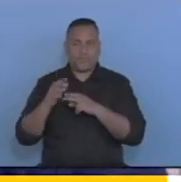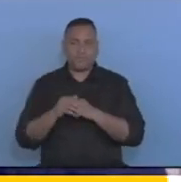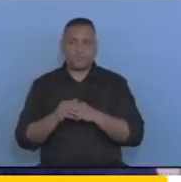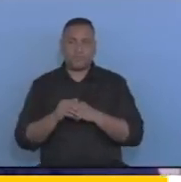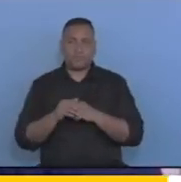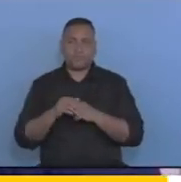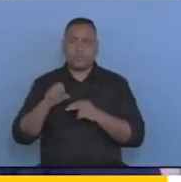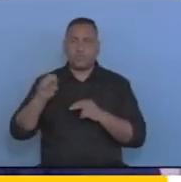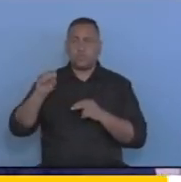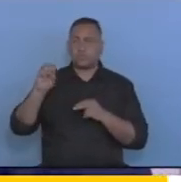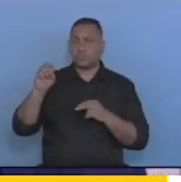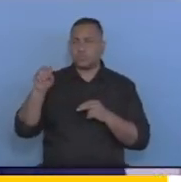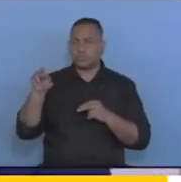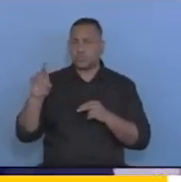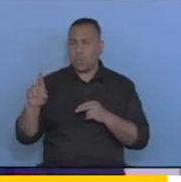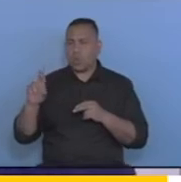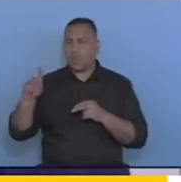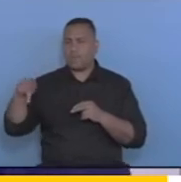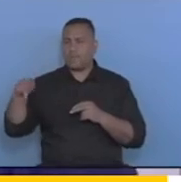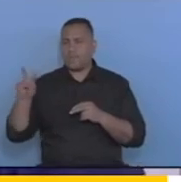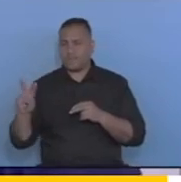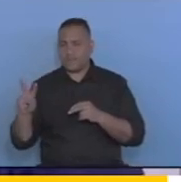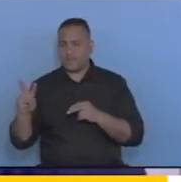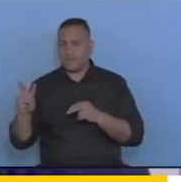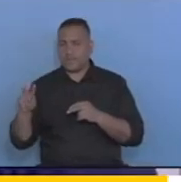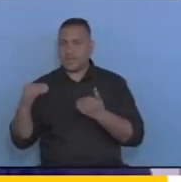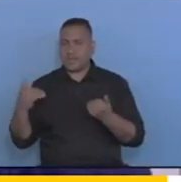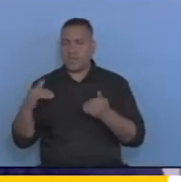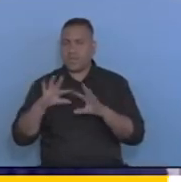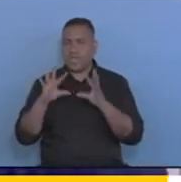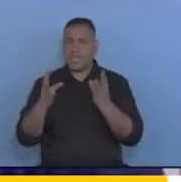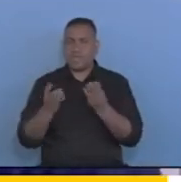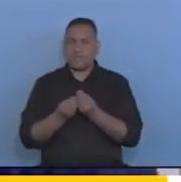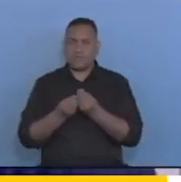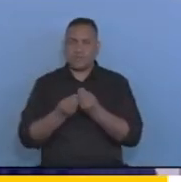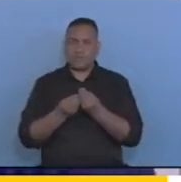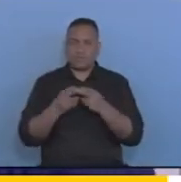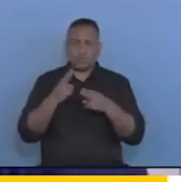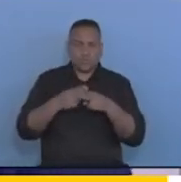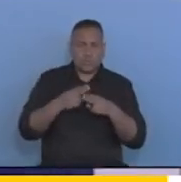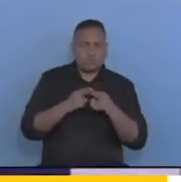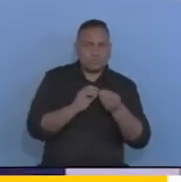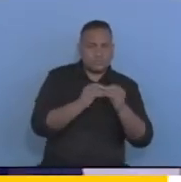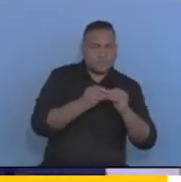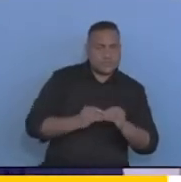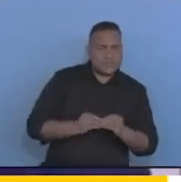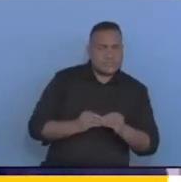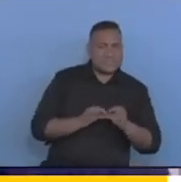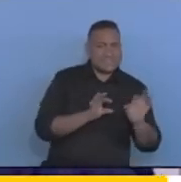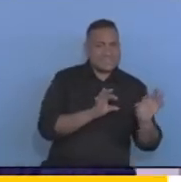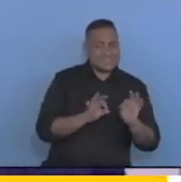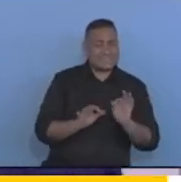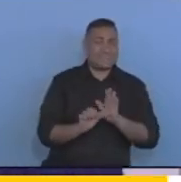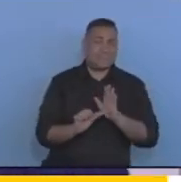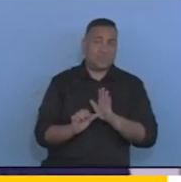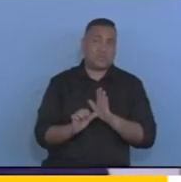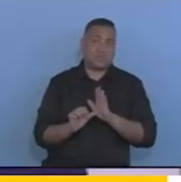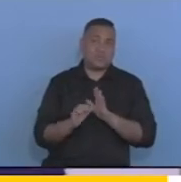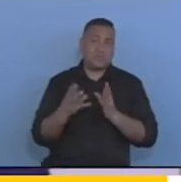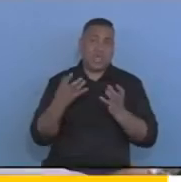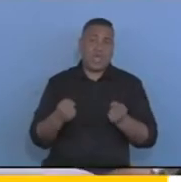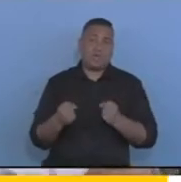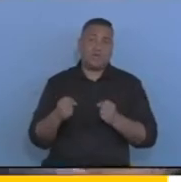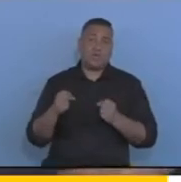all of that. But then obviously the heart of everything is then plumbing. And this is something that is super, super important. And Lauren has just joined